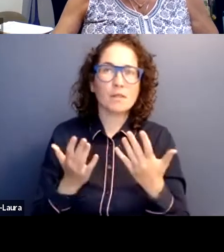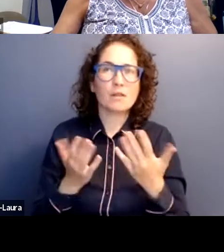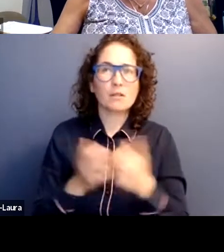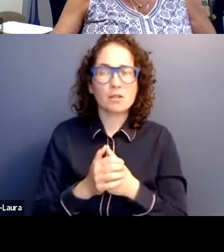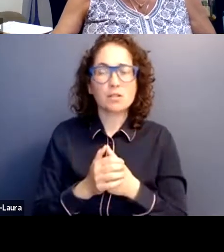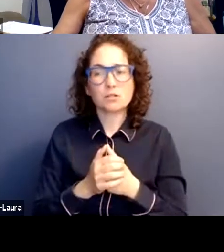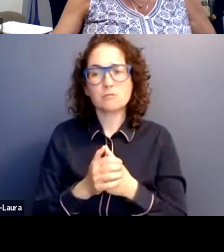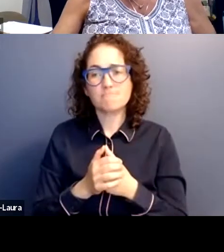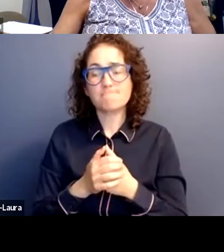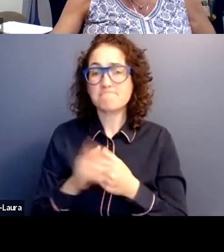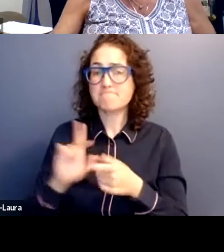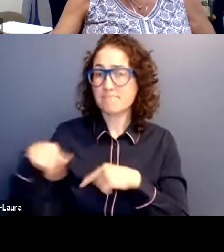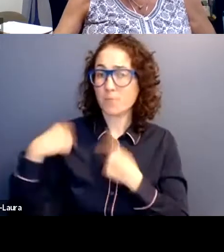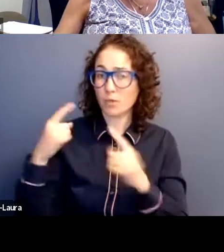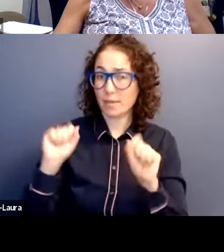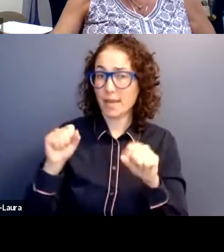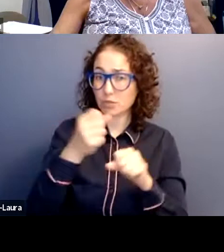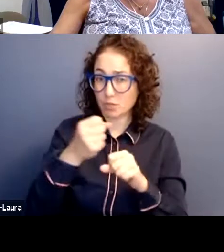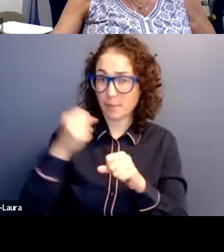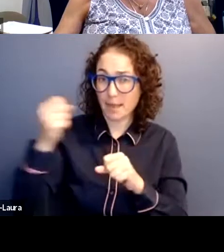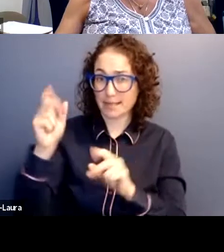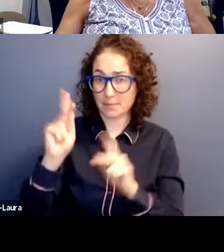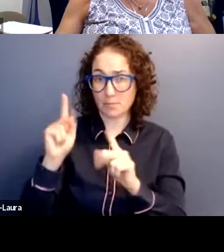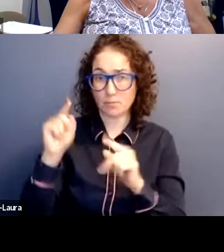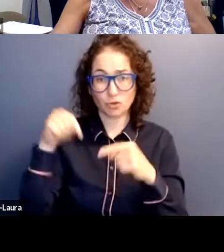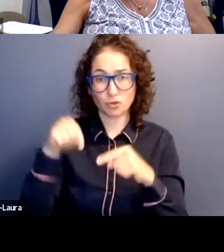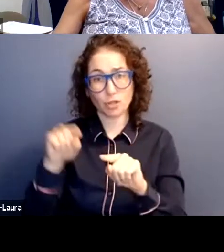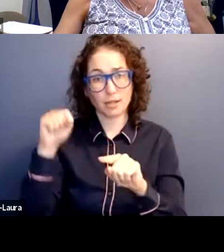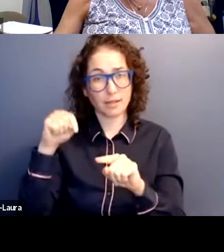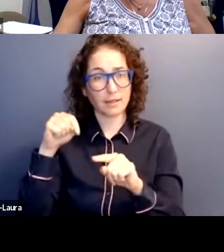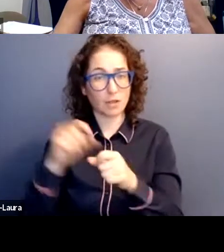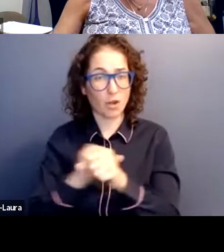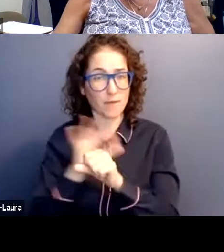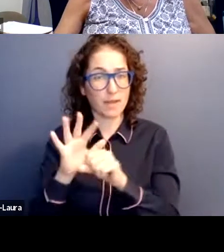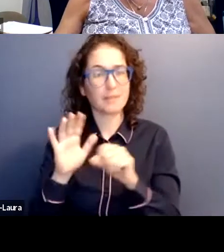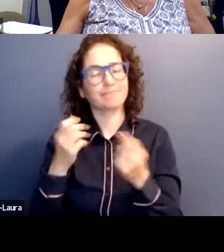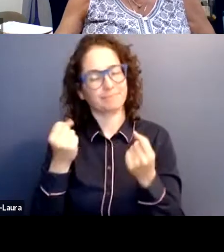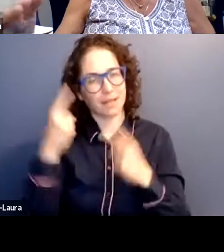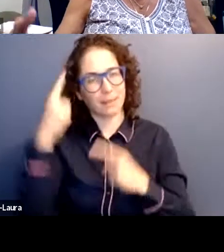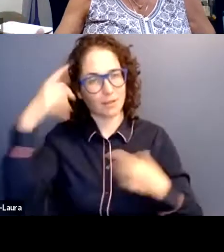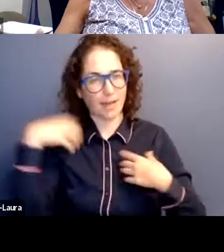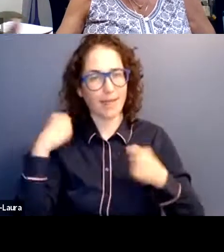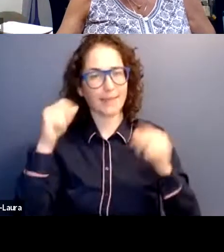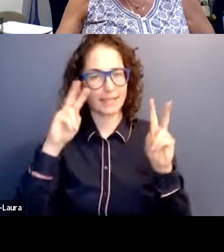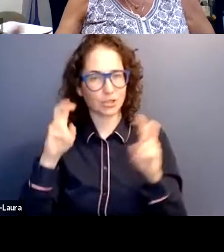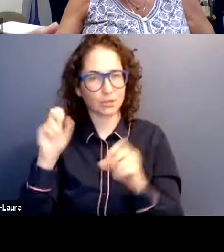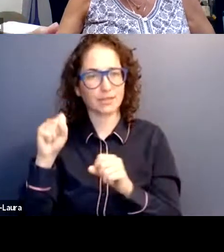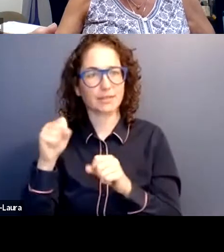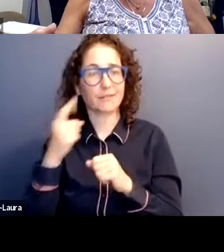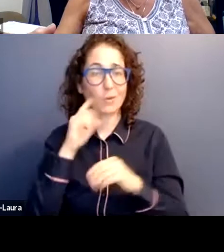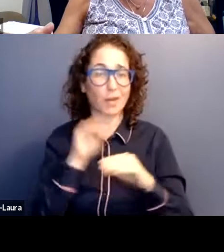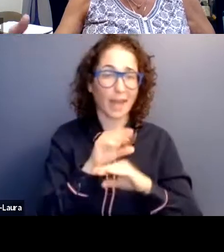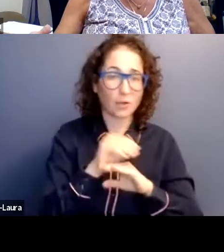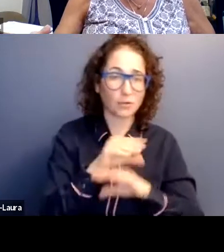We've been able to place people during the pandemic, although there has been a lot of mental health issues on both parts, on